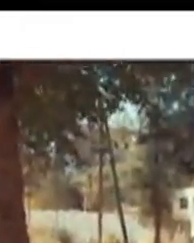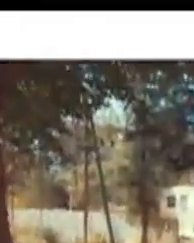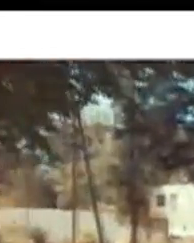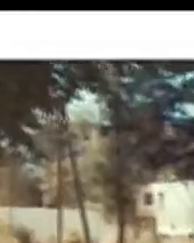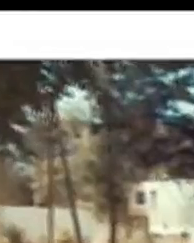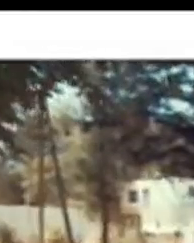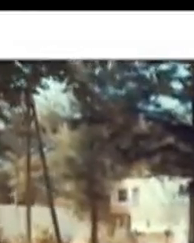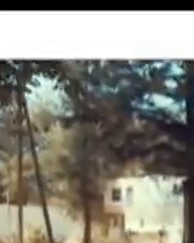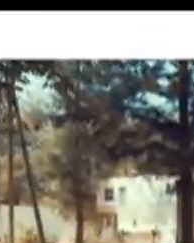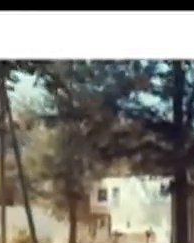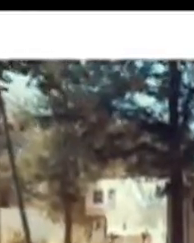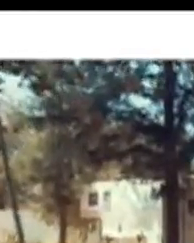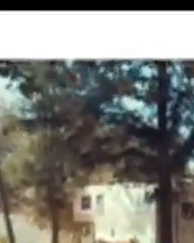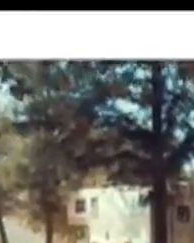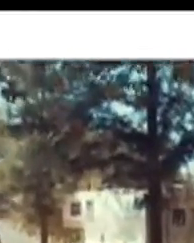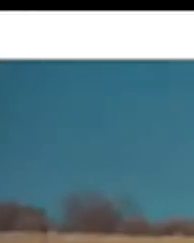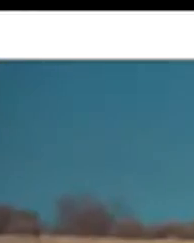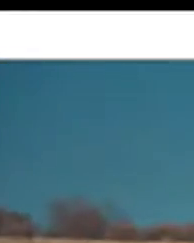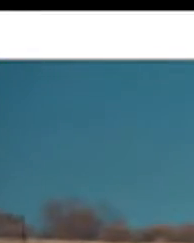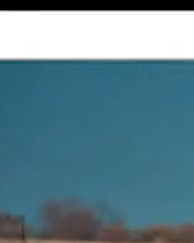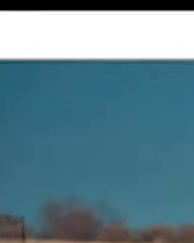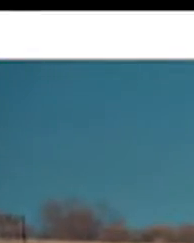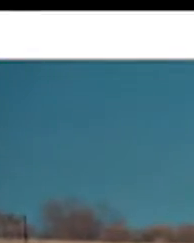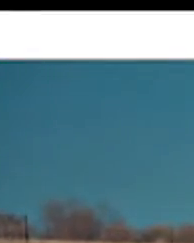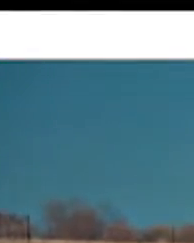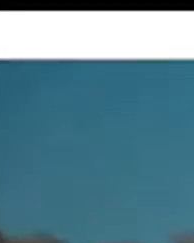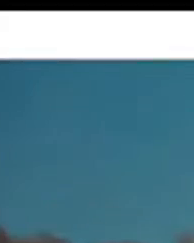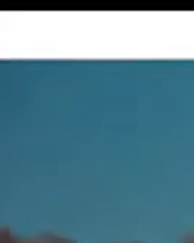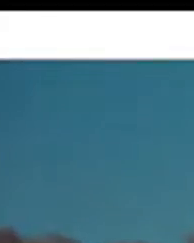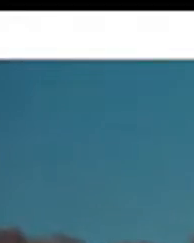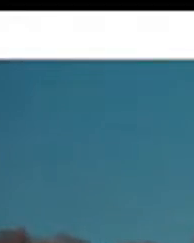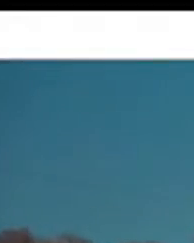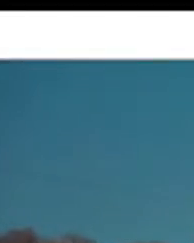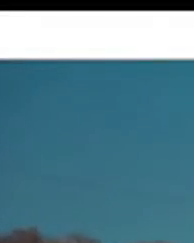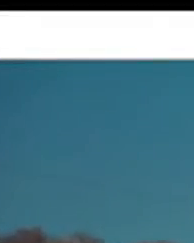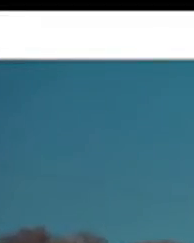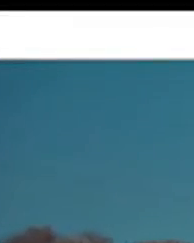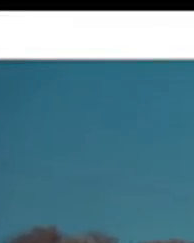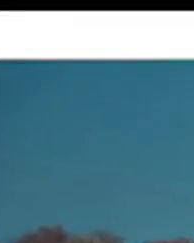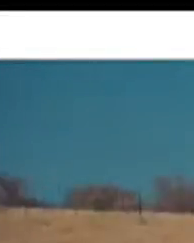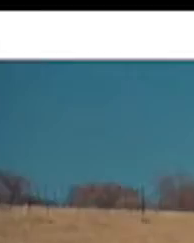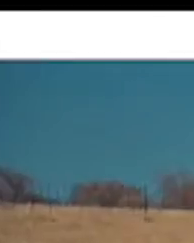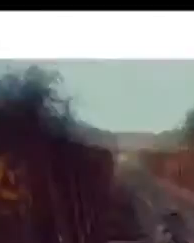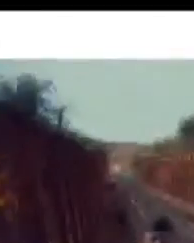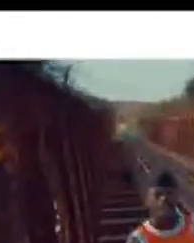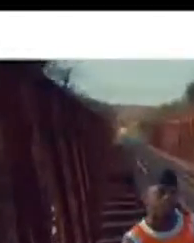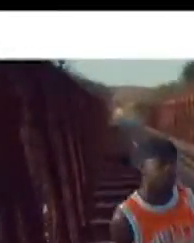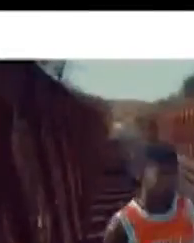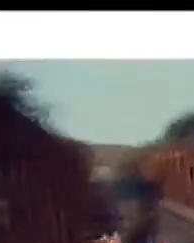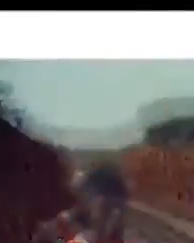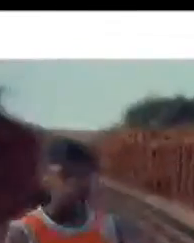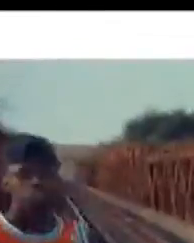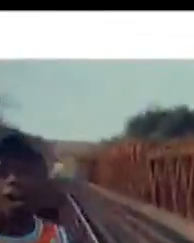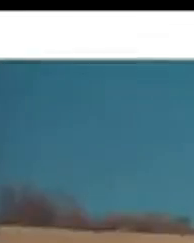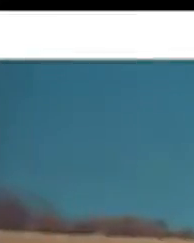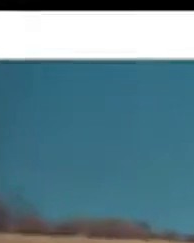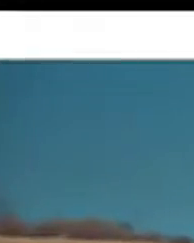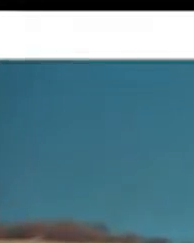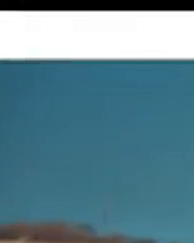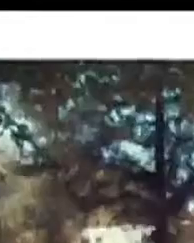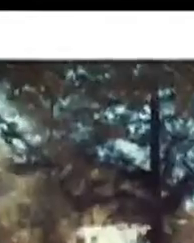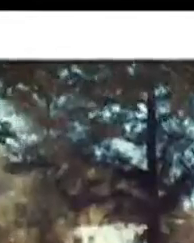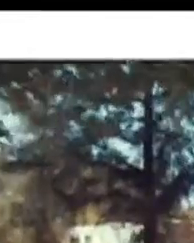Amajenzi atabanga ukuthi yosal next mark nini yeah liste romso all-star kontrato